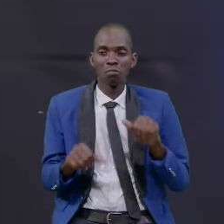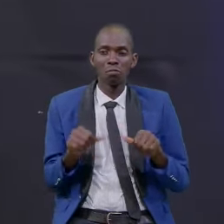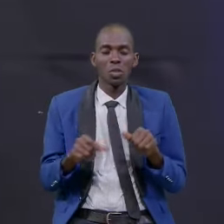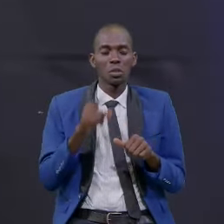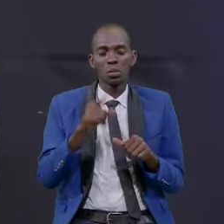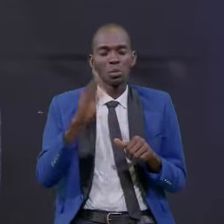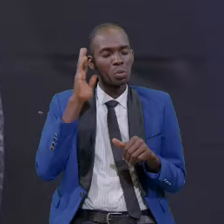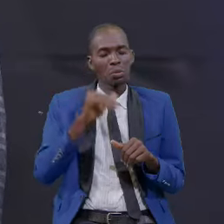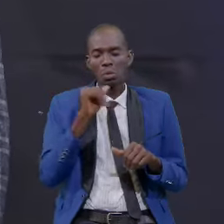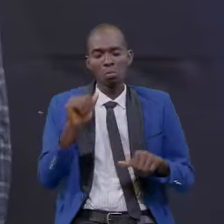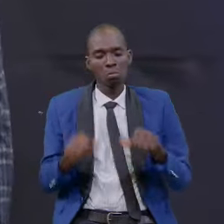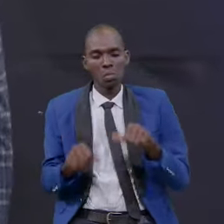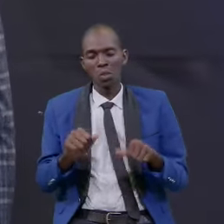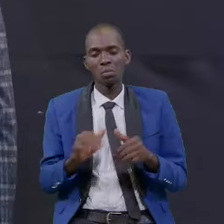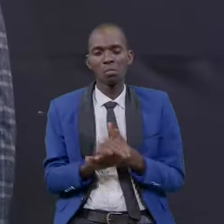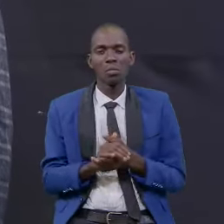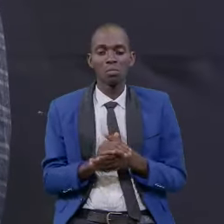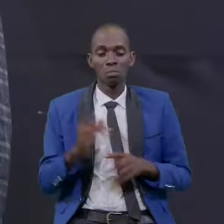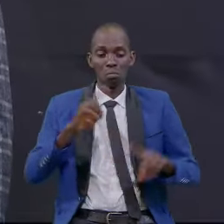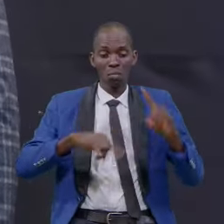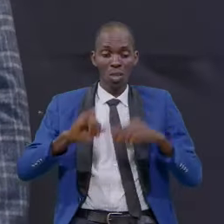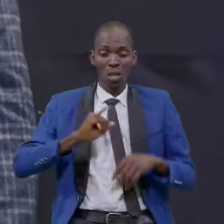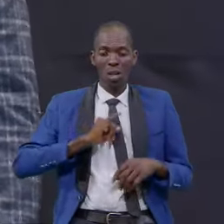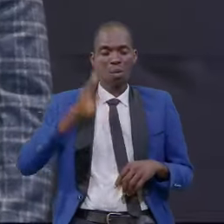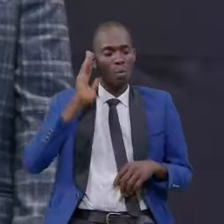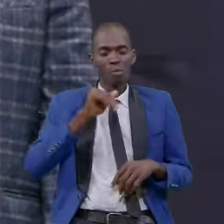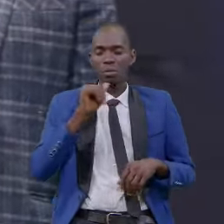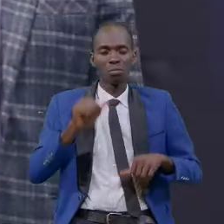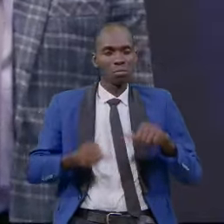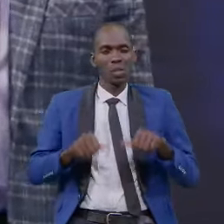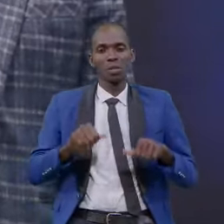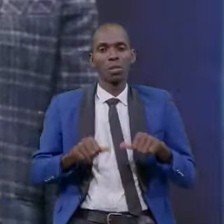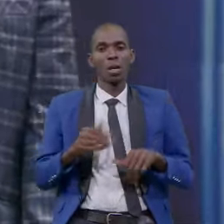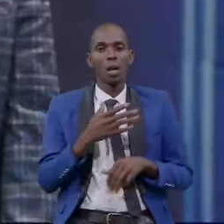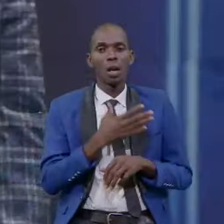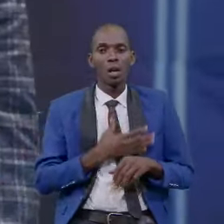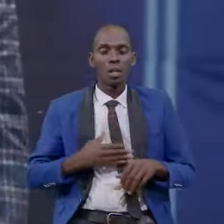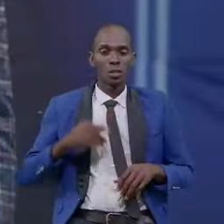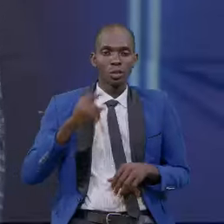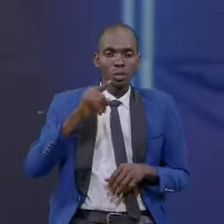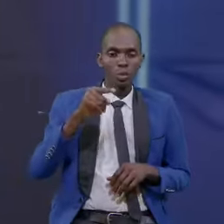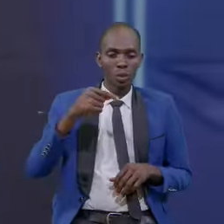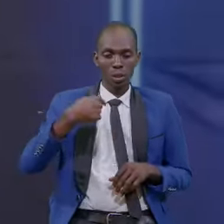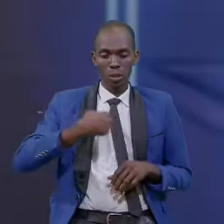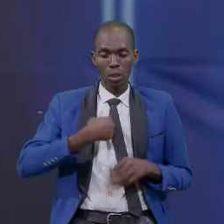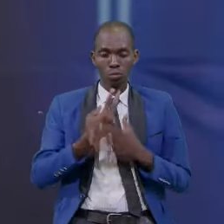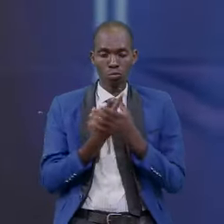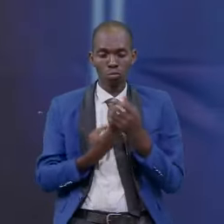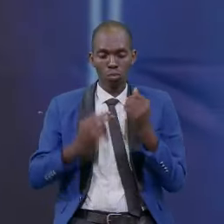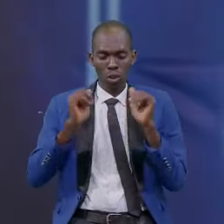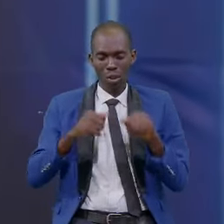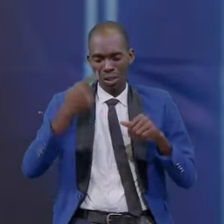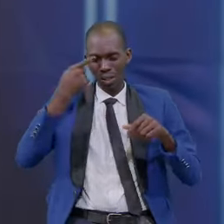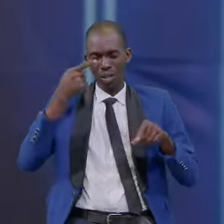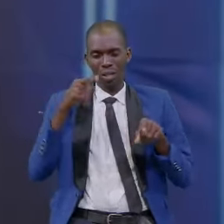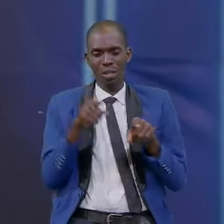waver. I will not waver. And if you and I can agree as